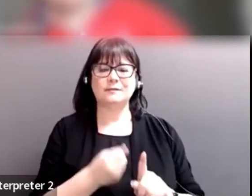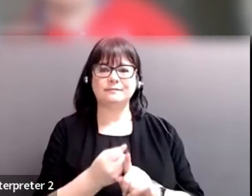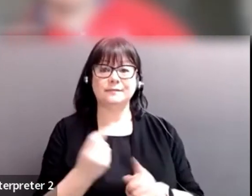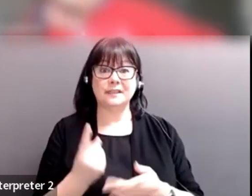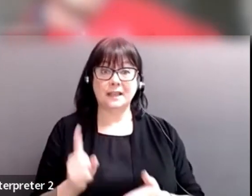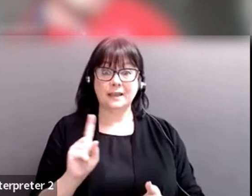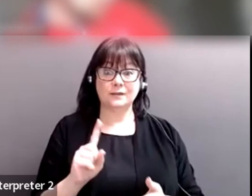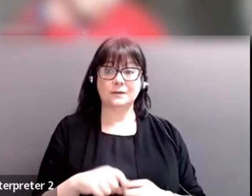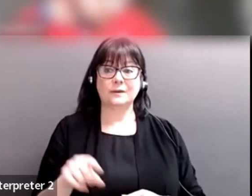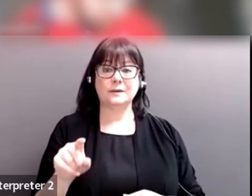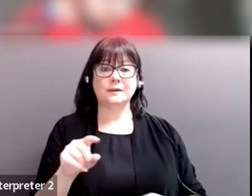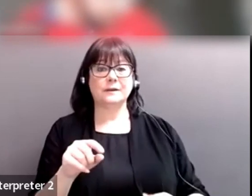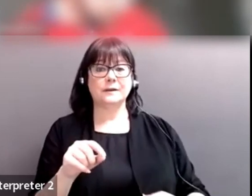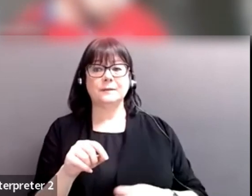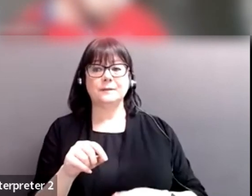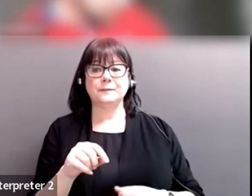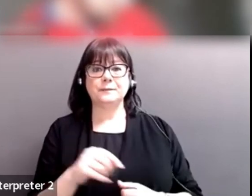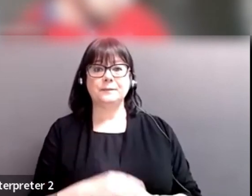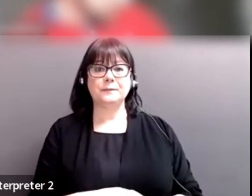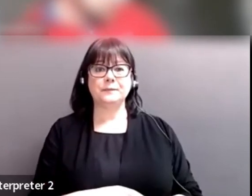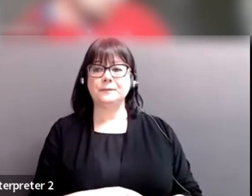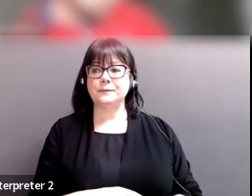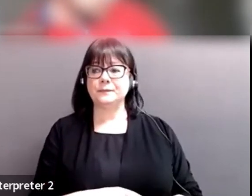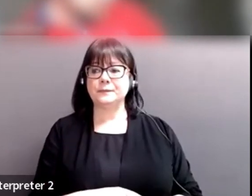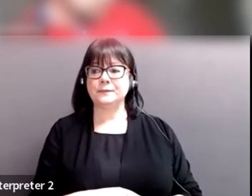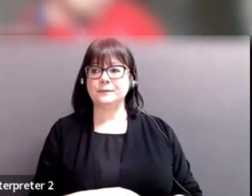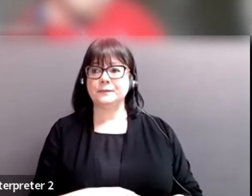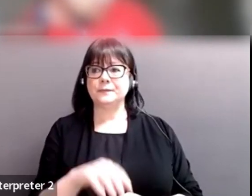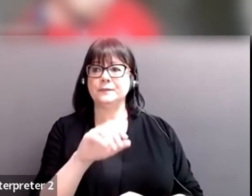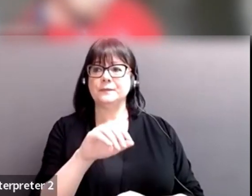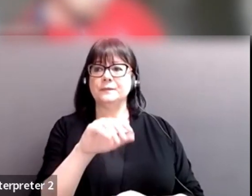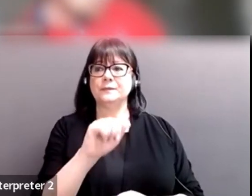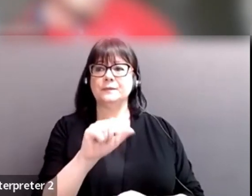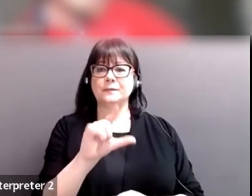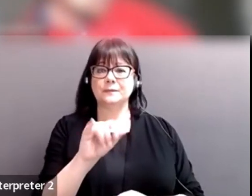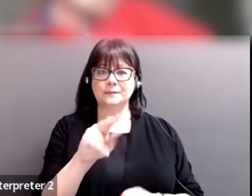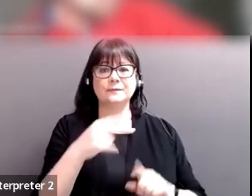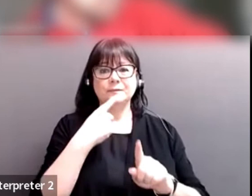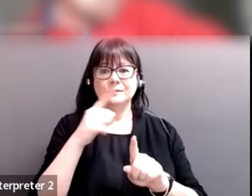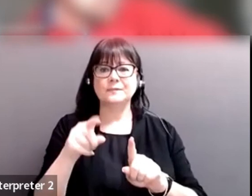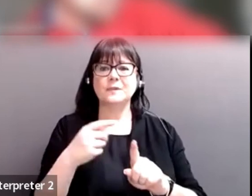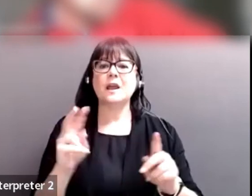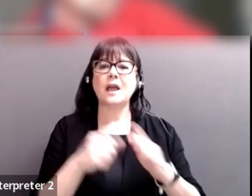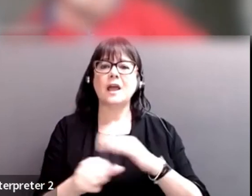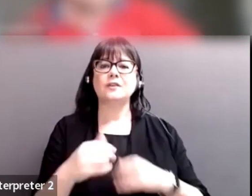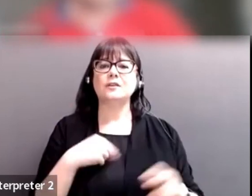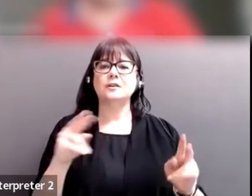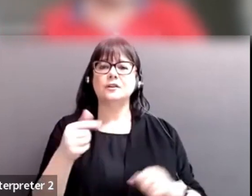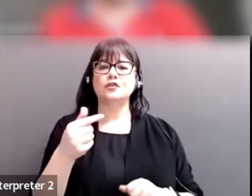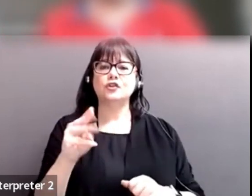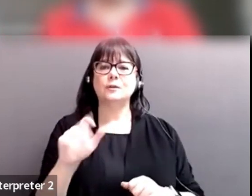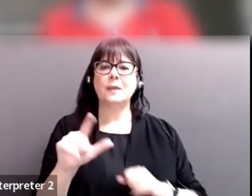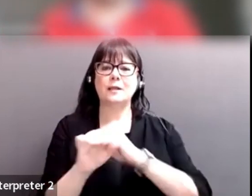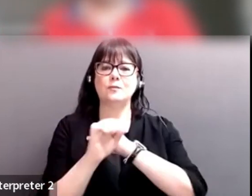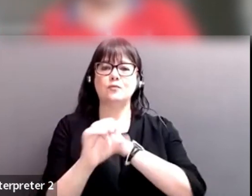was coming into my promotional folder in my Gmail, so I did check there. Right. So do you guys directly help with